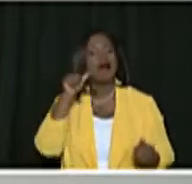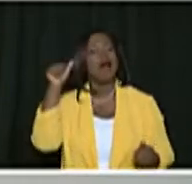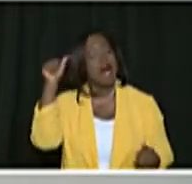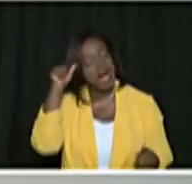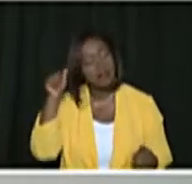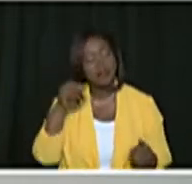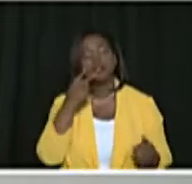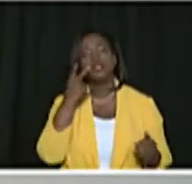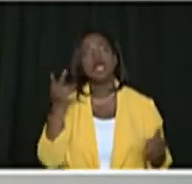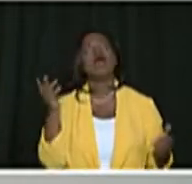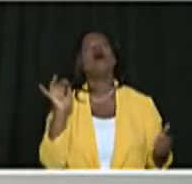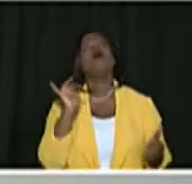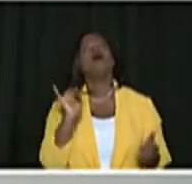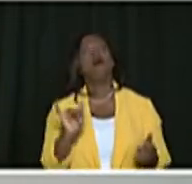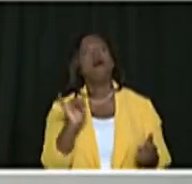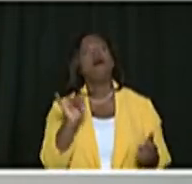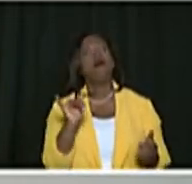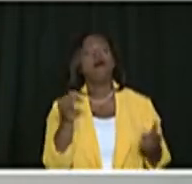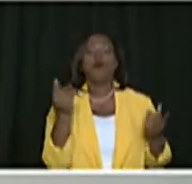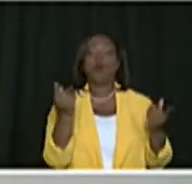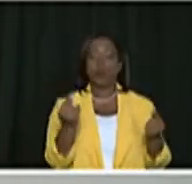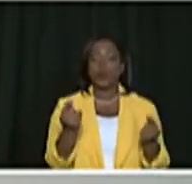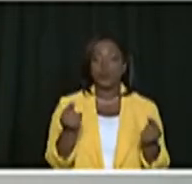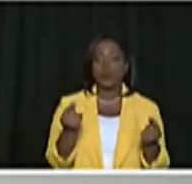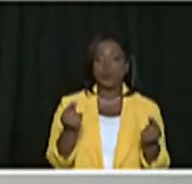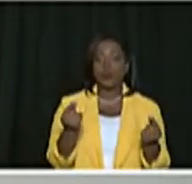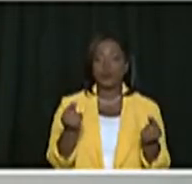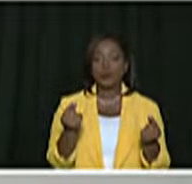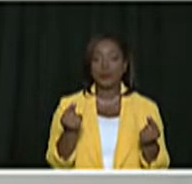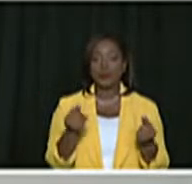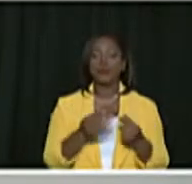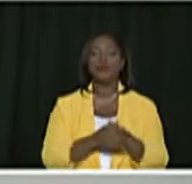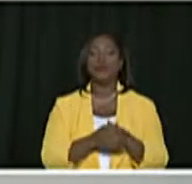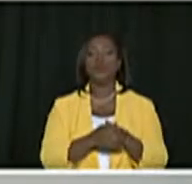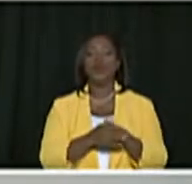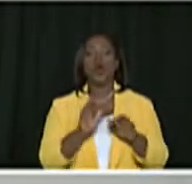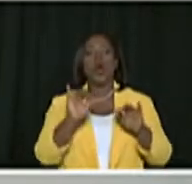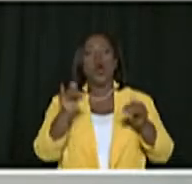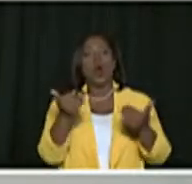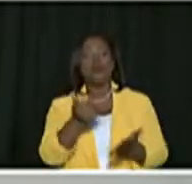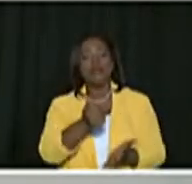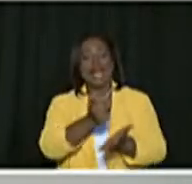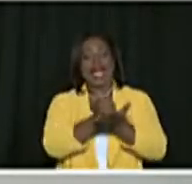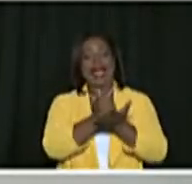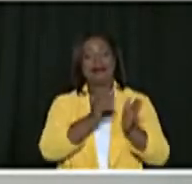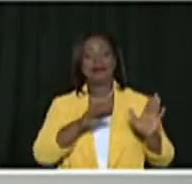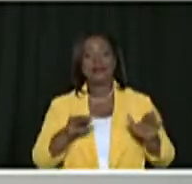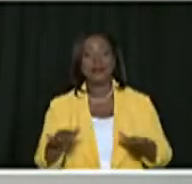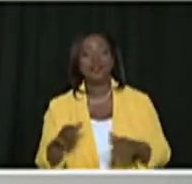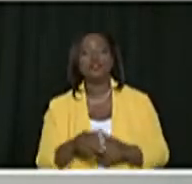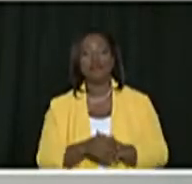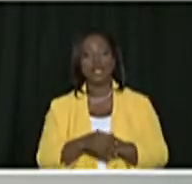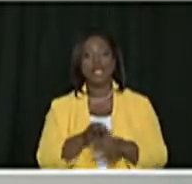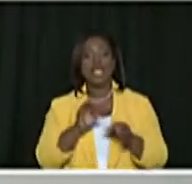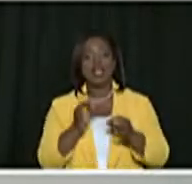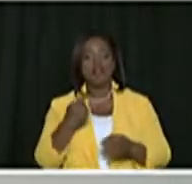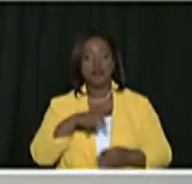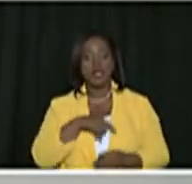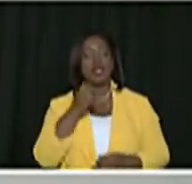from there. What action, what intervention needs to take place once we understand